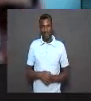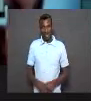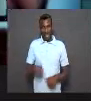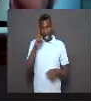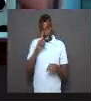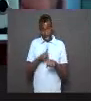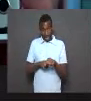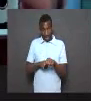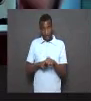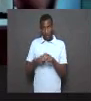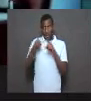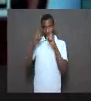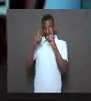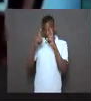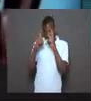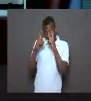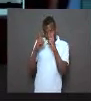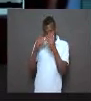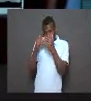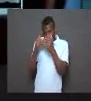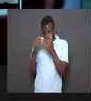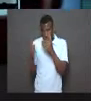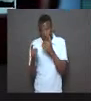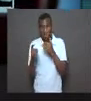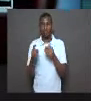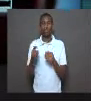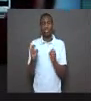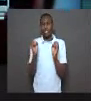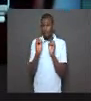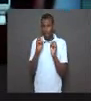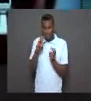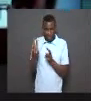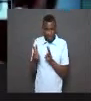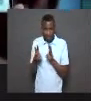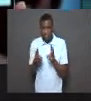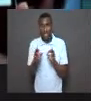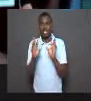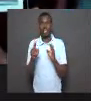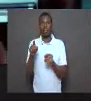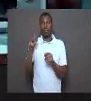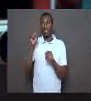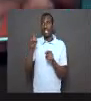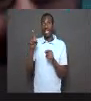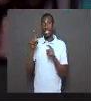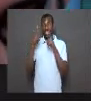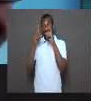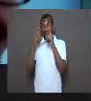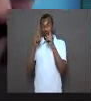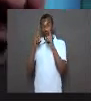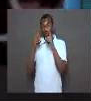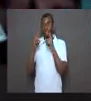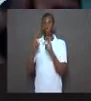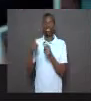aperture of the camera has closed, there is no way to undo the photo we